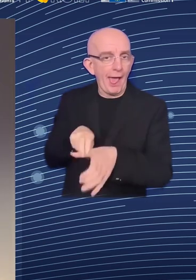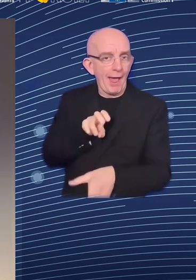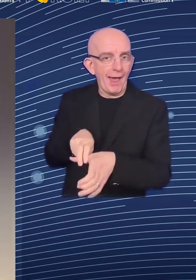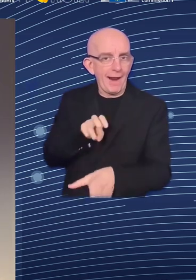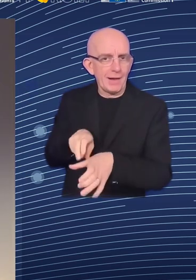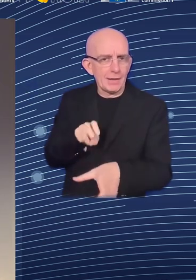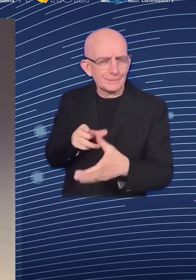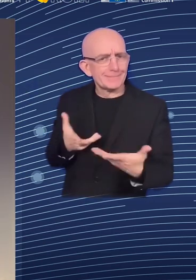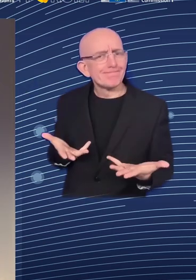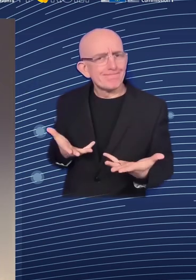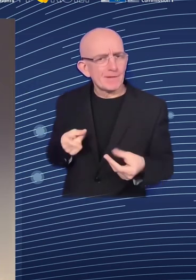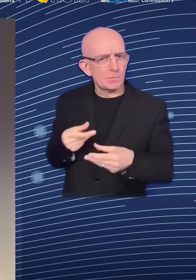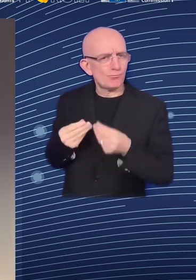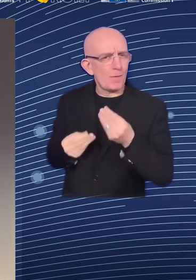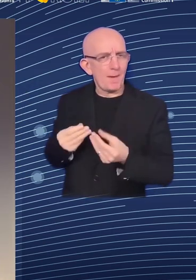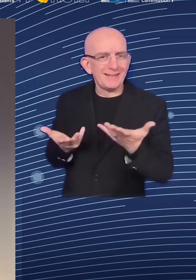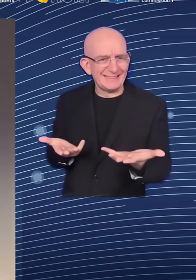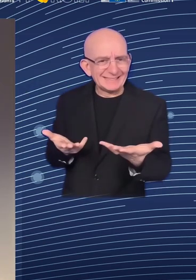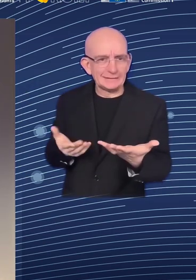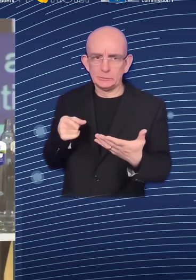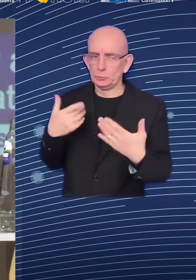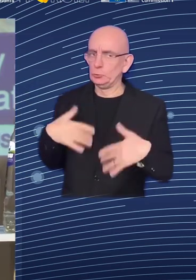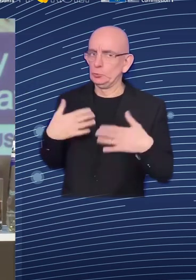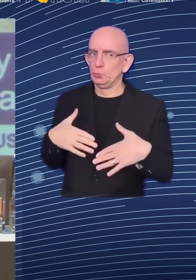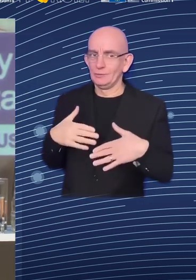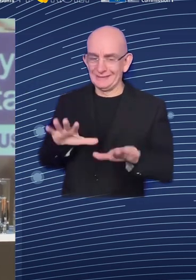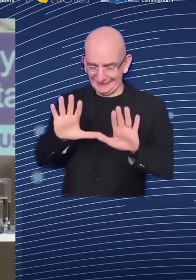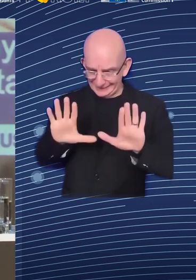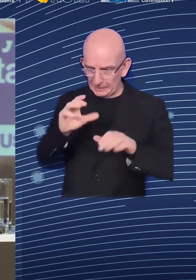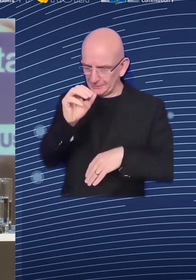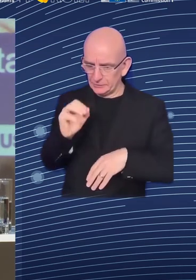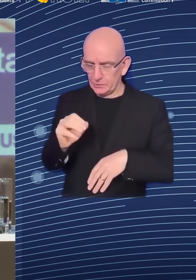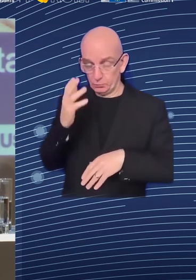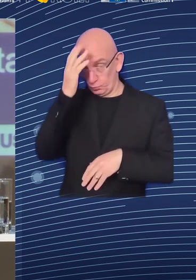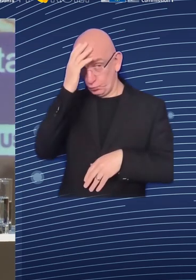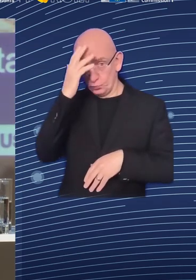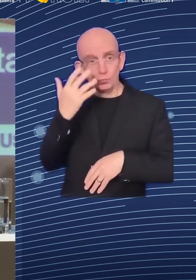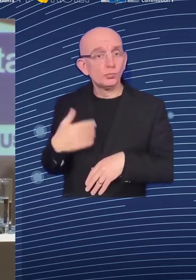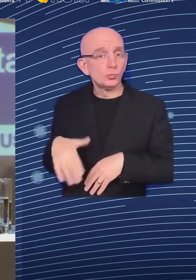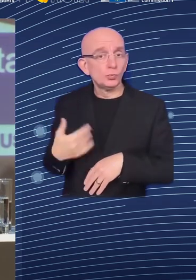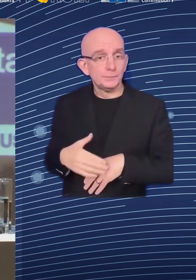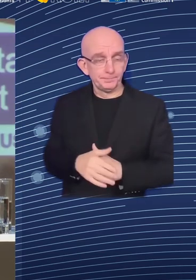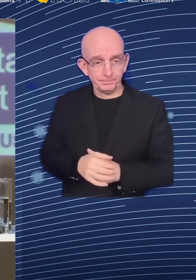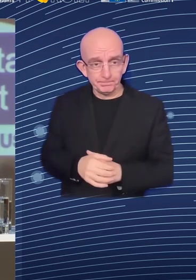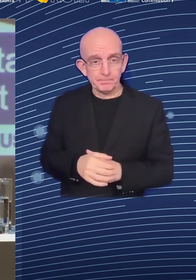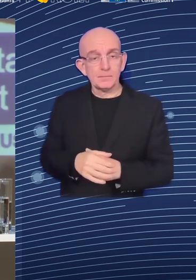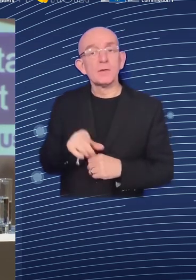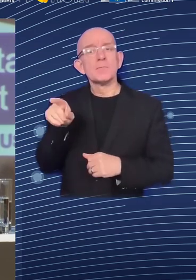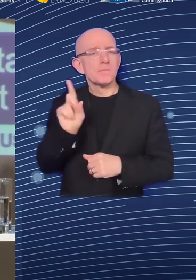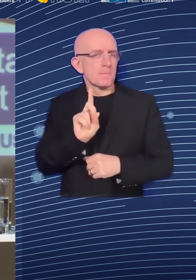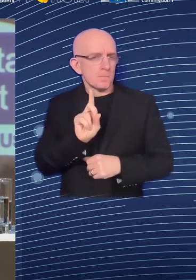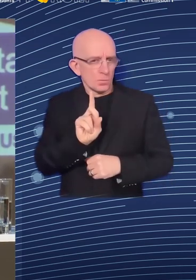One micro point that I'd make here is that we did run a campaign to try and encourage people to upskill and reskill in the last